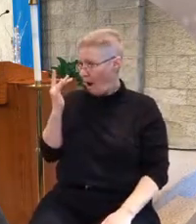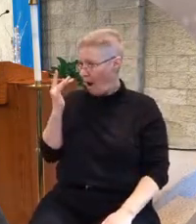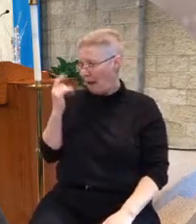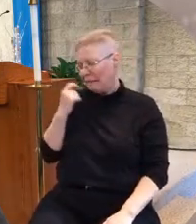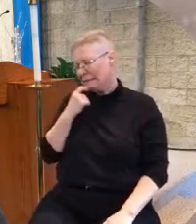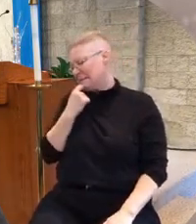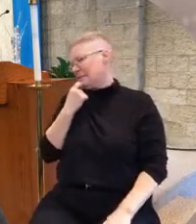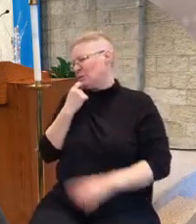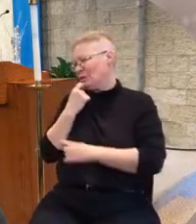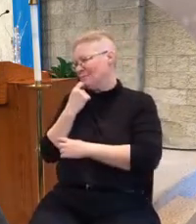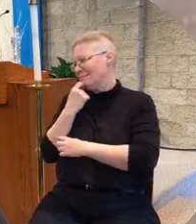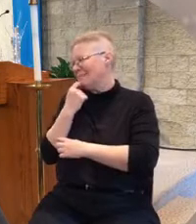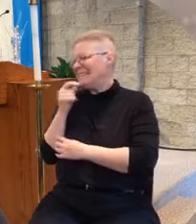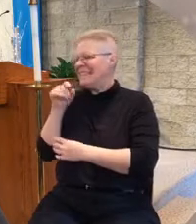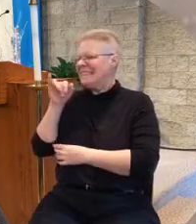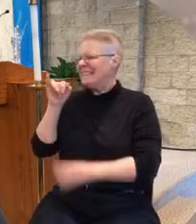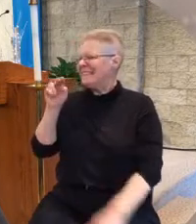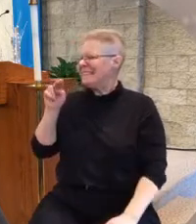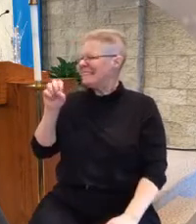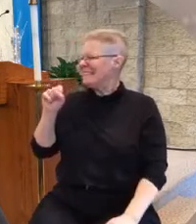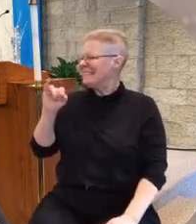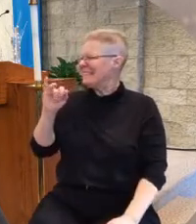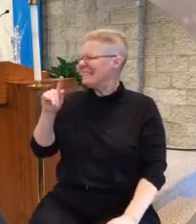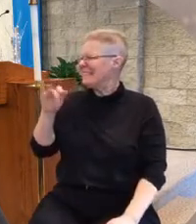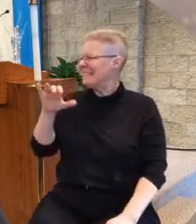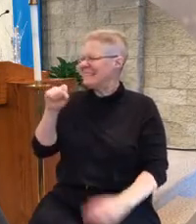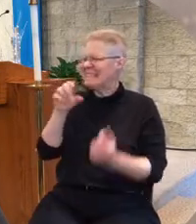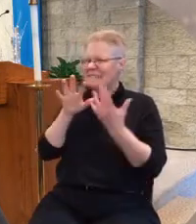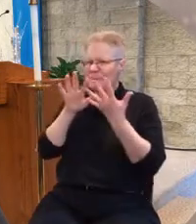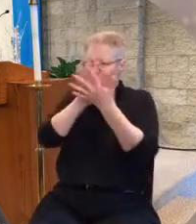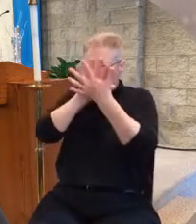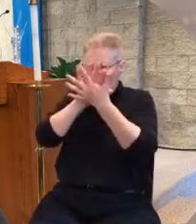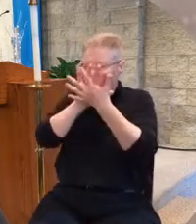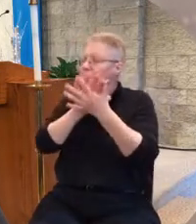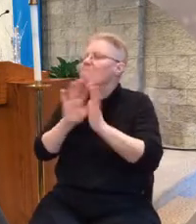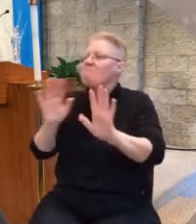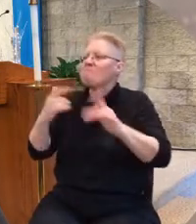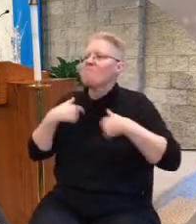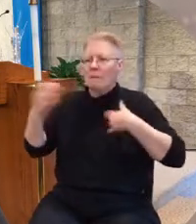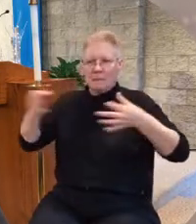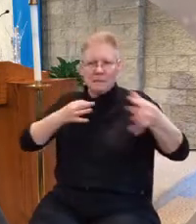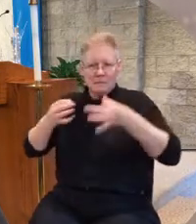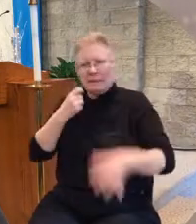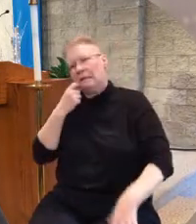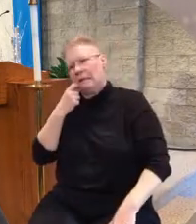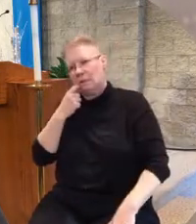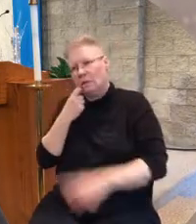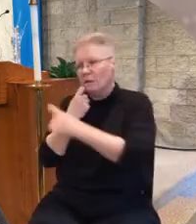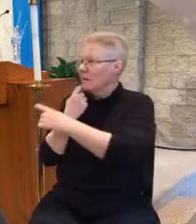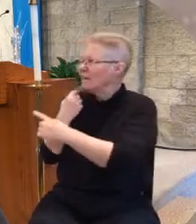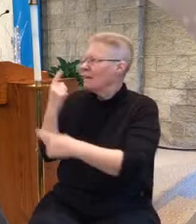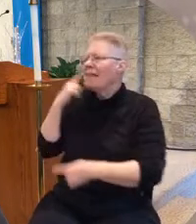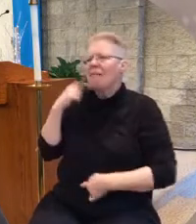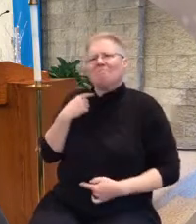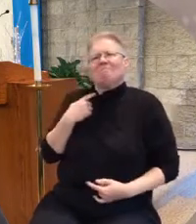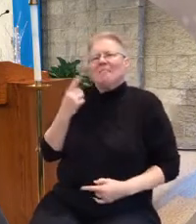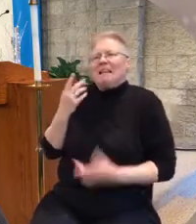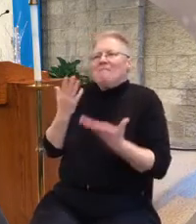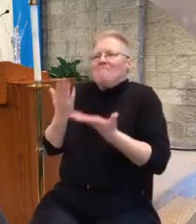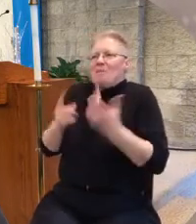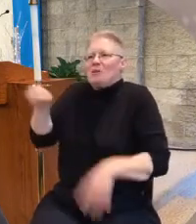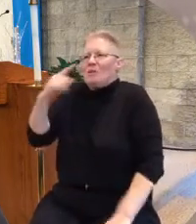is insidious. So let me just explain what addiction is in case some of you all are thinking, boy, this would have been a great talk for my sister.